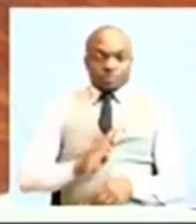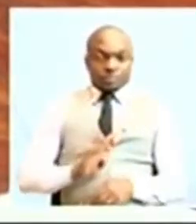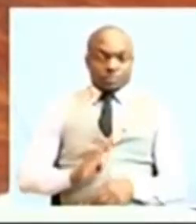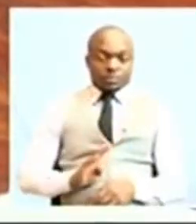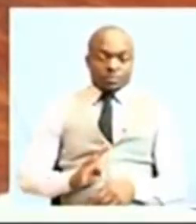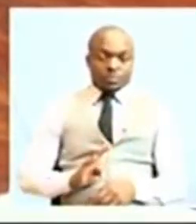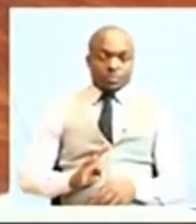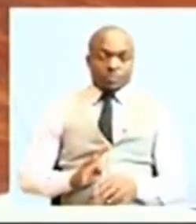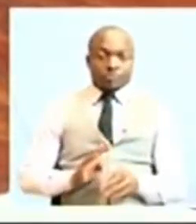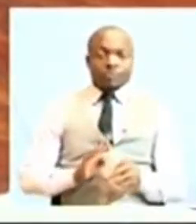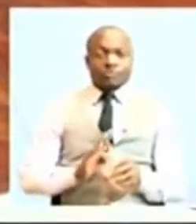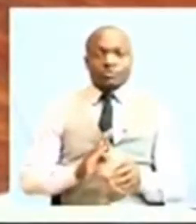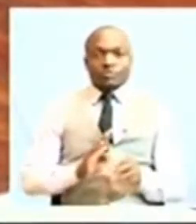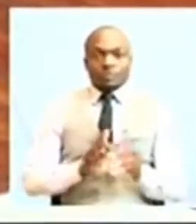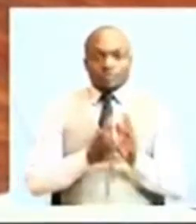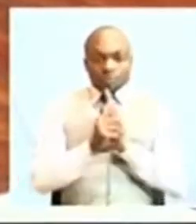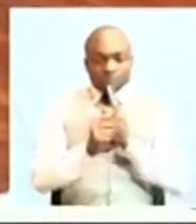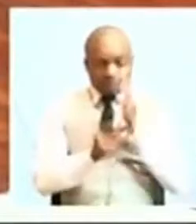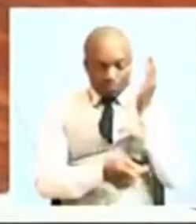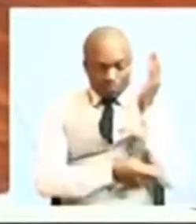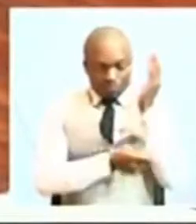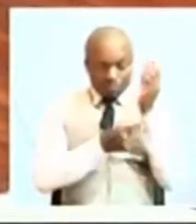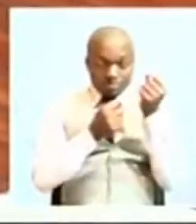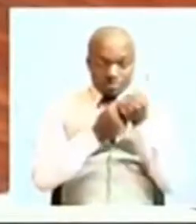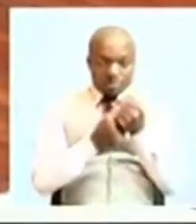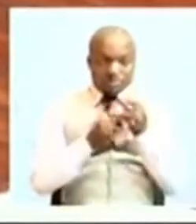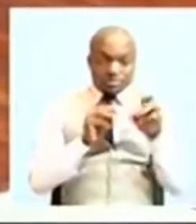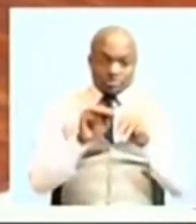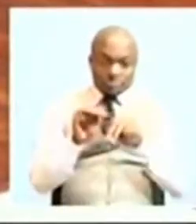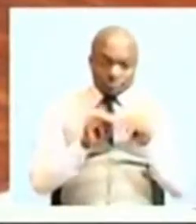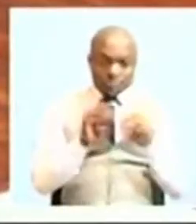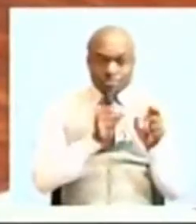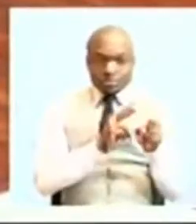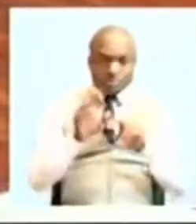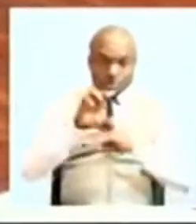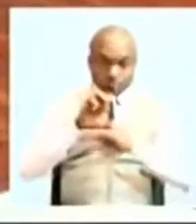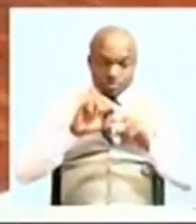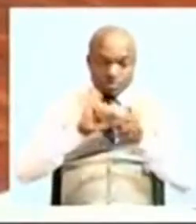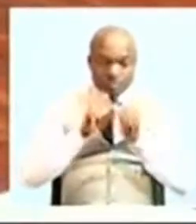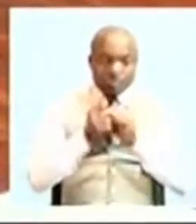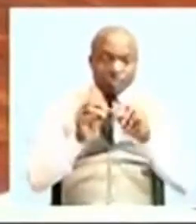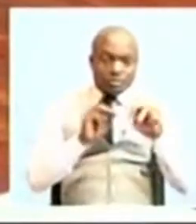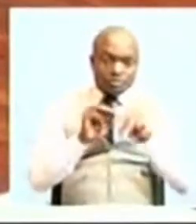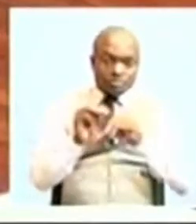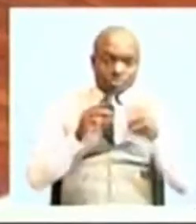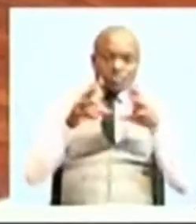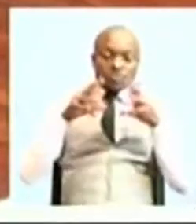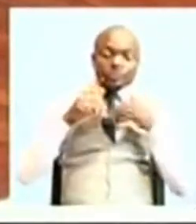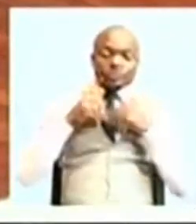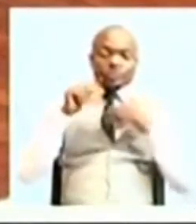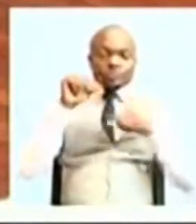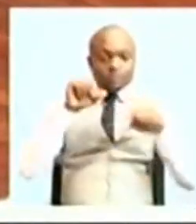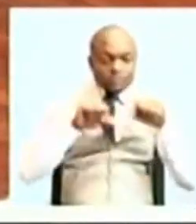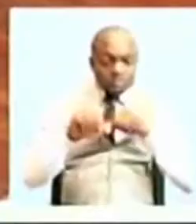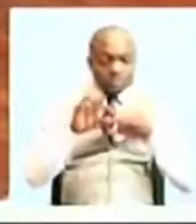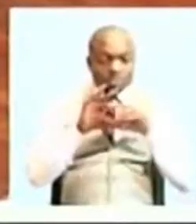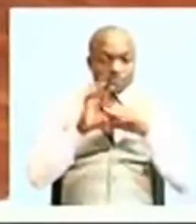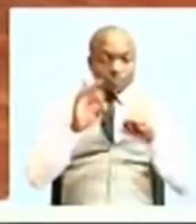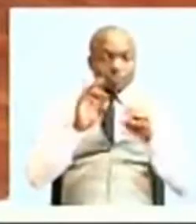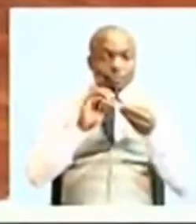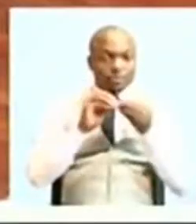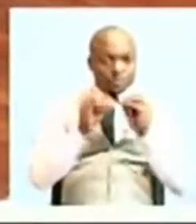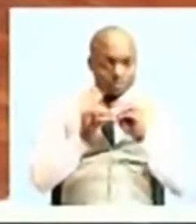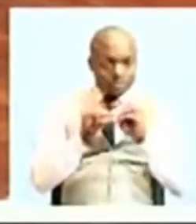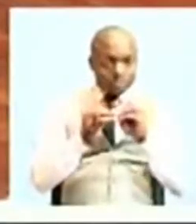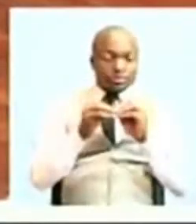bursaries. Management response, cause of query. Management acknowledges the audit finding that the number